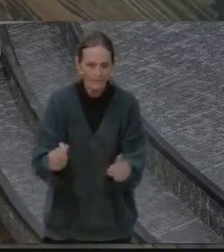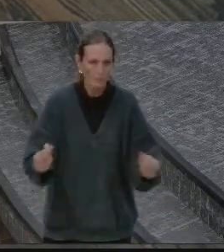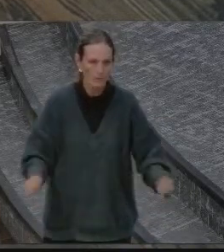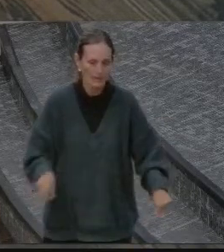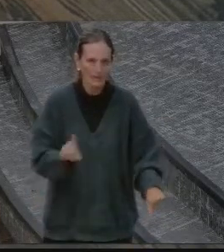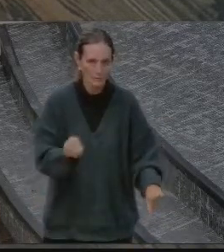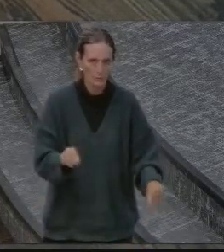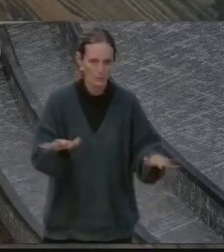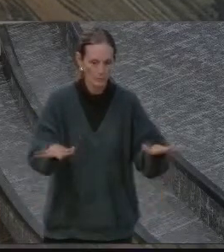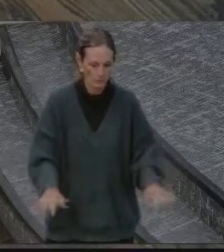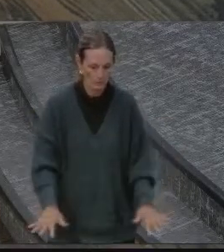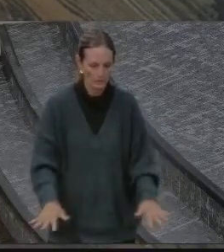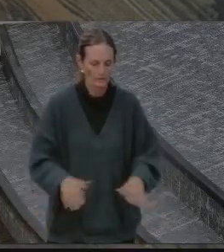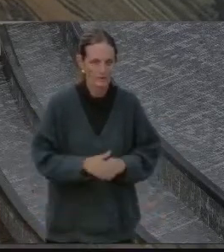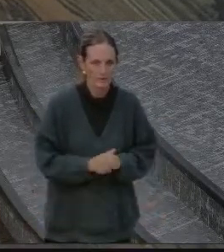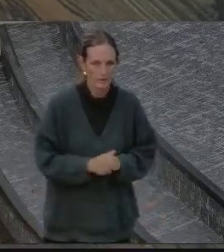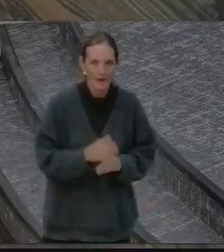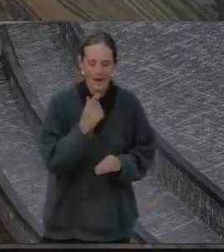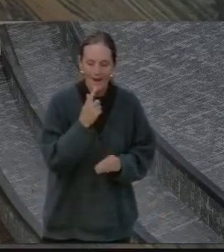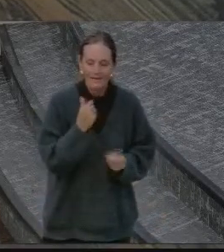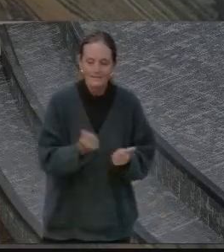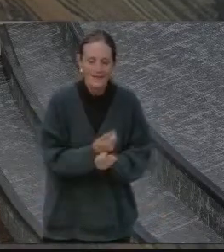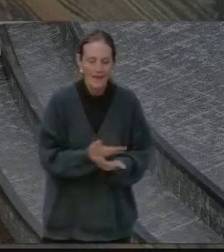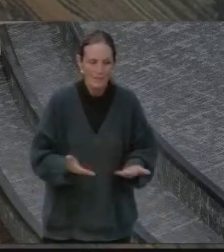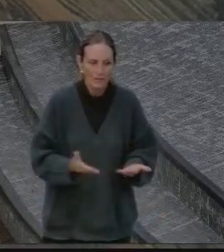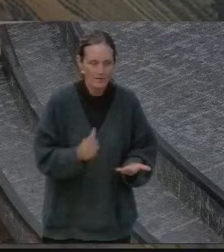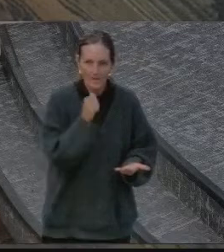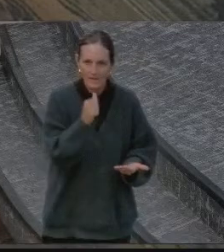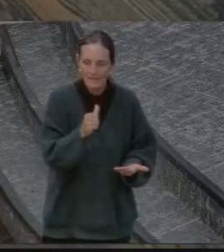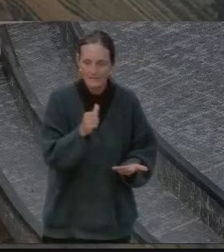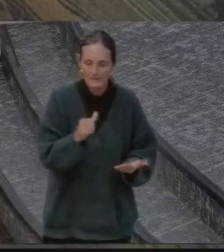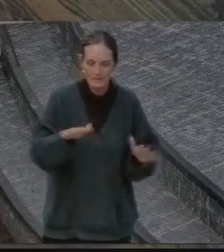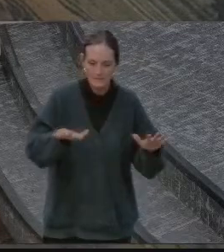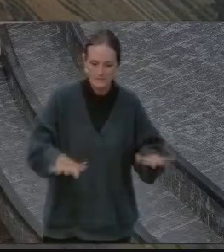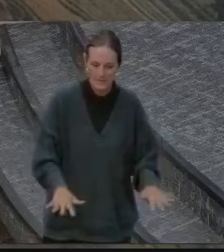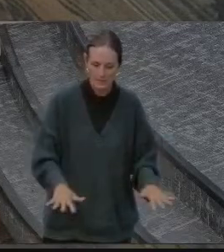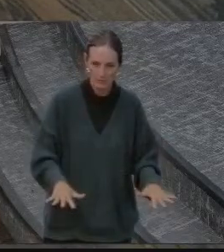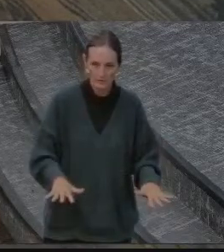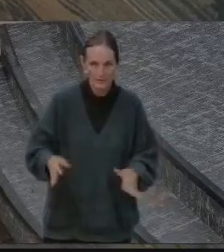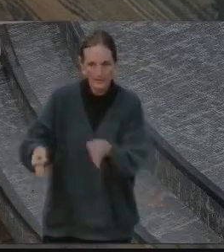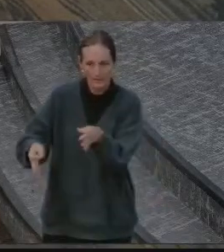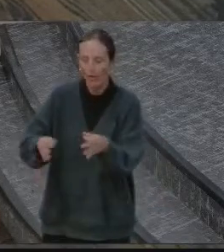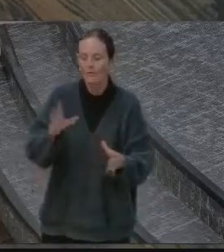I use the term, everything is not settled in the courthouse.